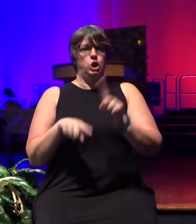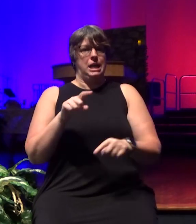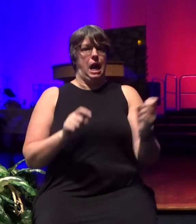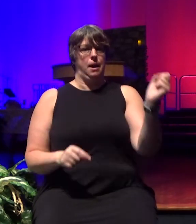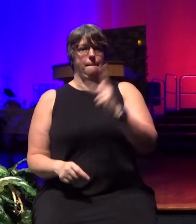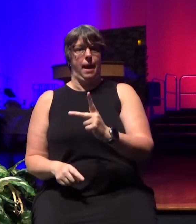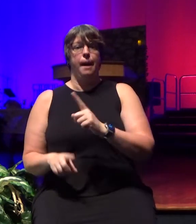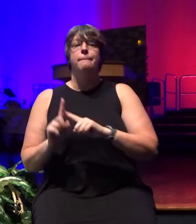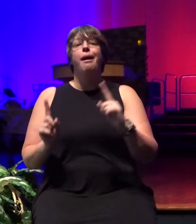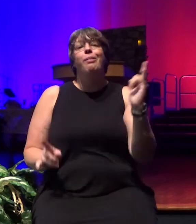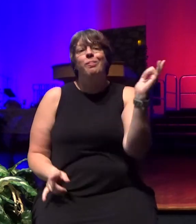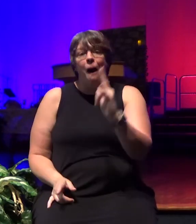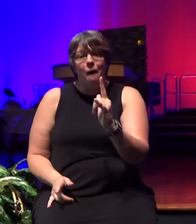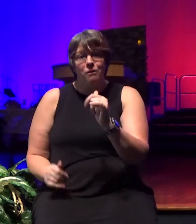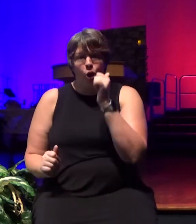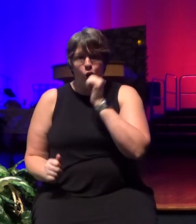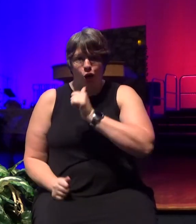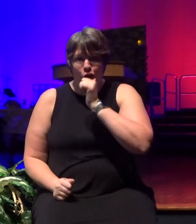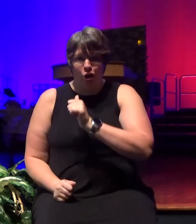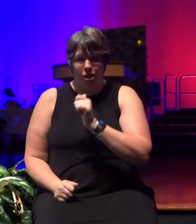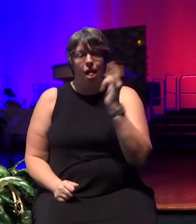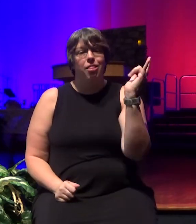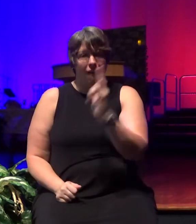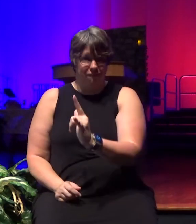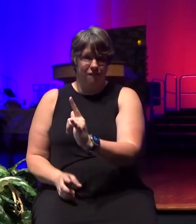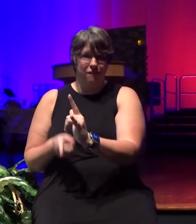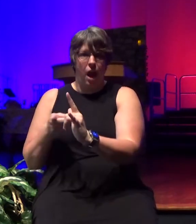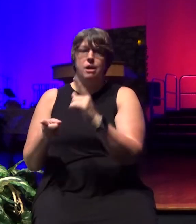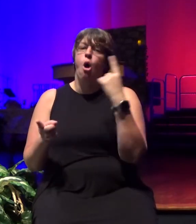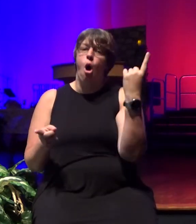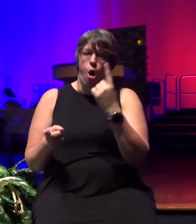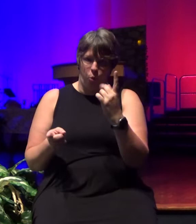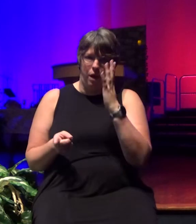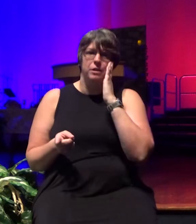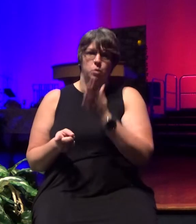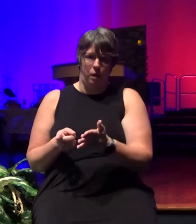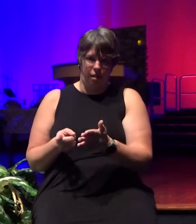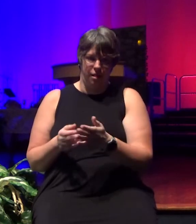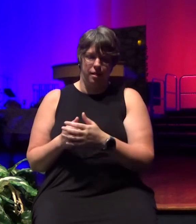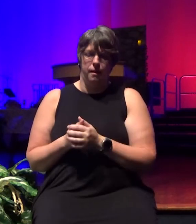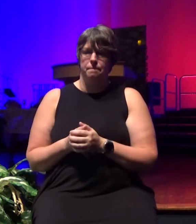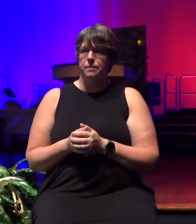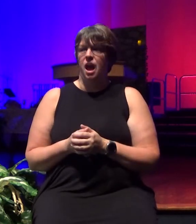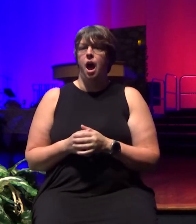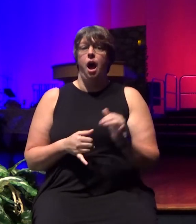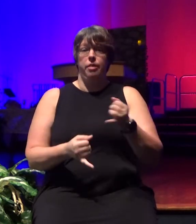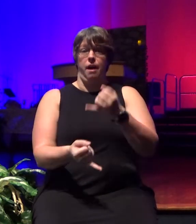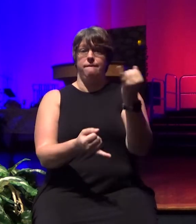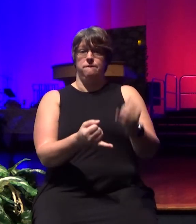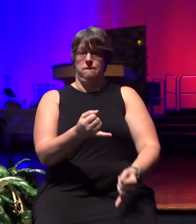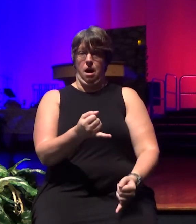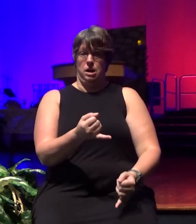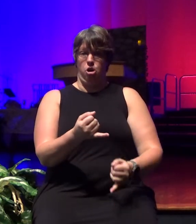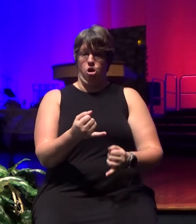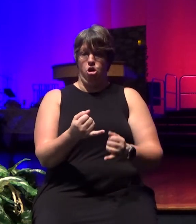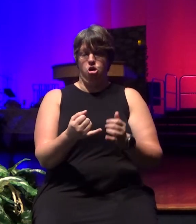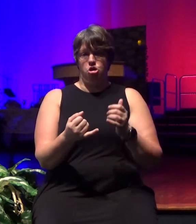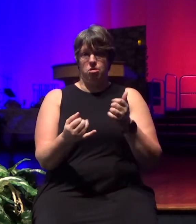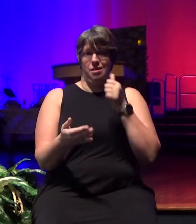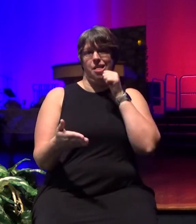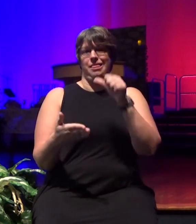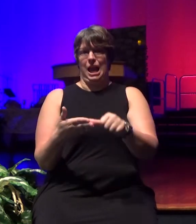brings the girl a letter, which he'd composed the night before. And in the letter, the doll says to the girl, "Don't be